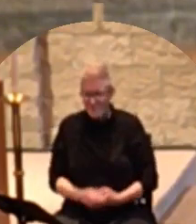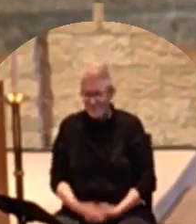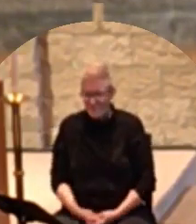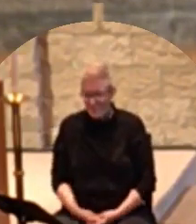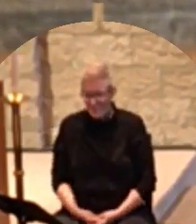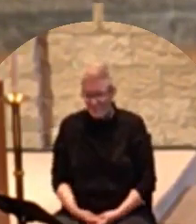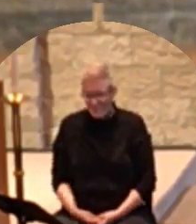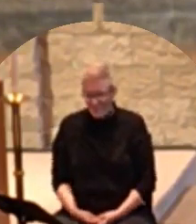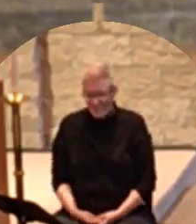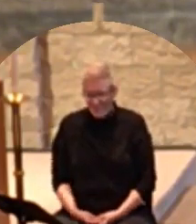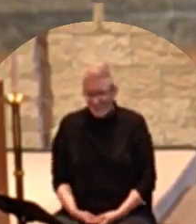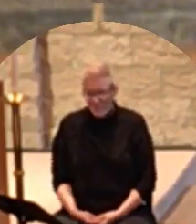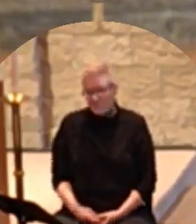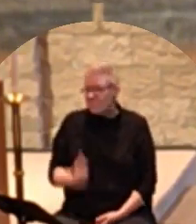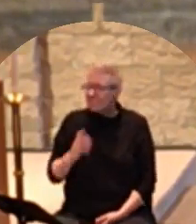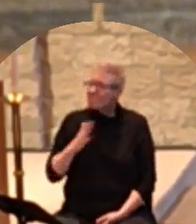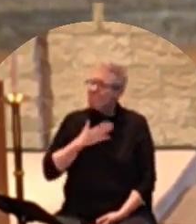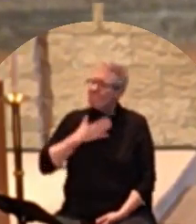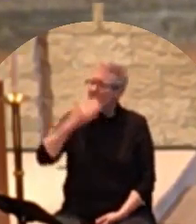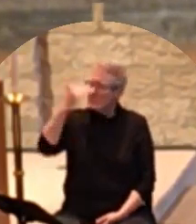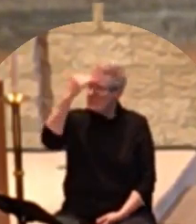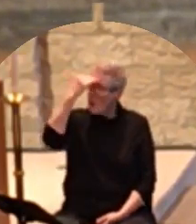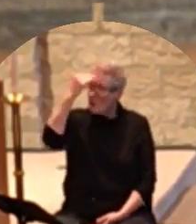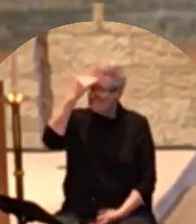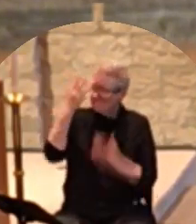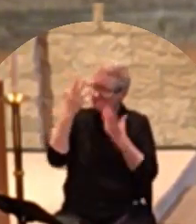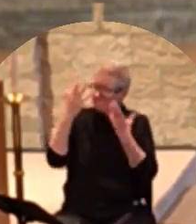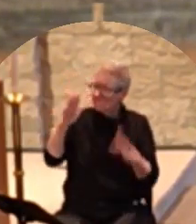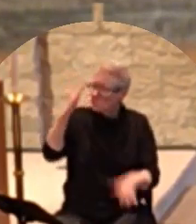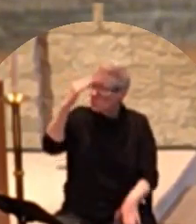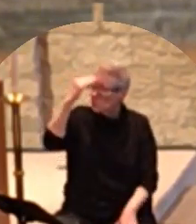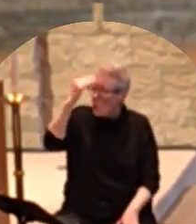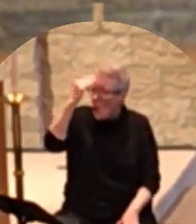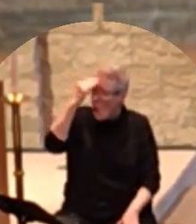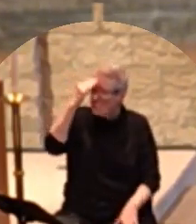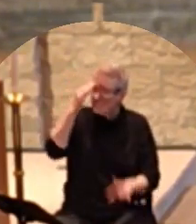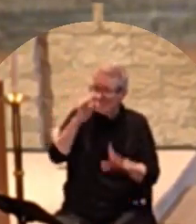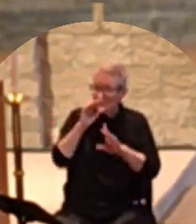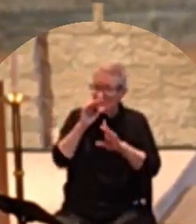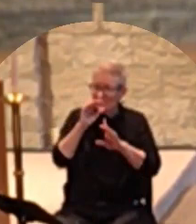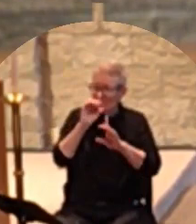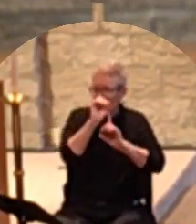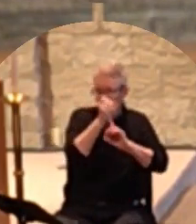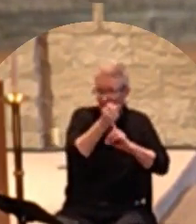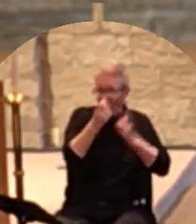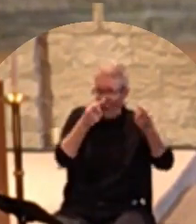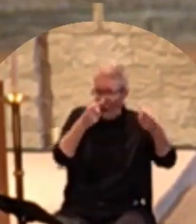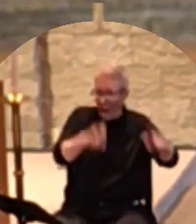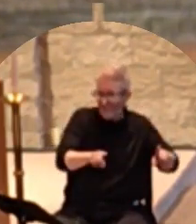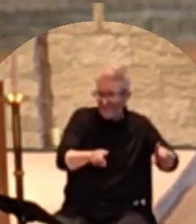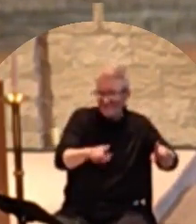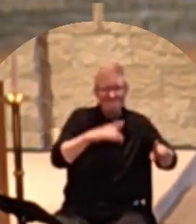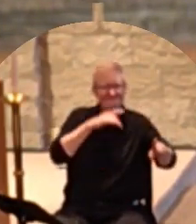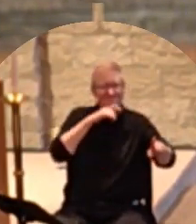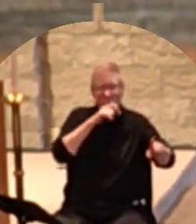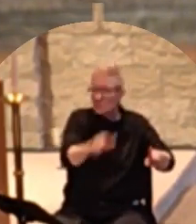A consciousness that knows circumstances do not dictate my reality.